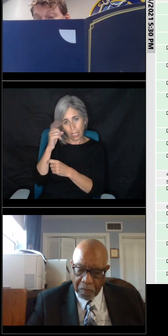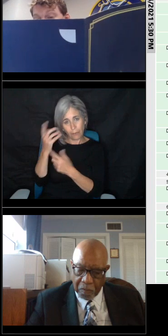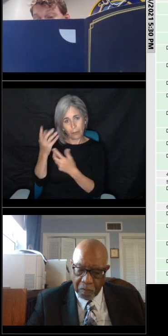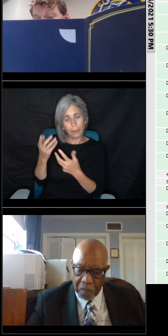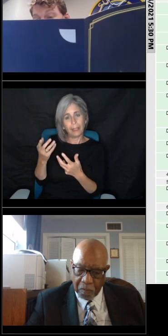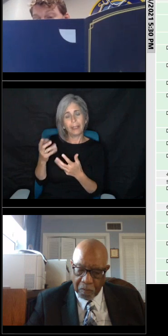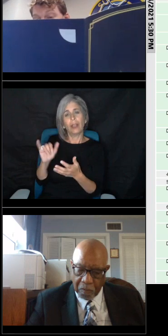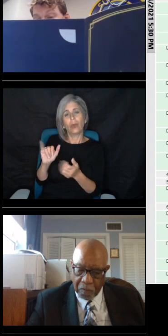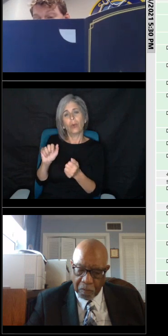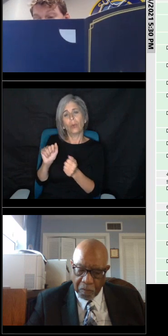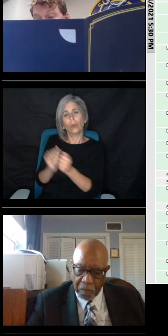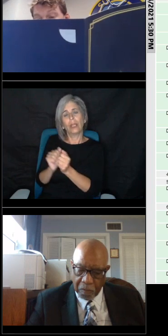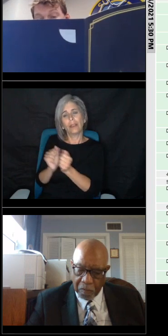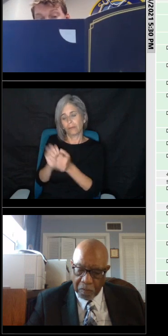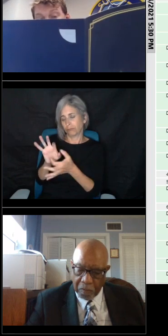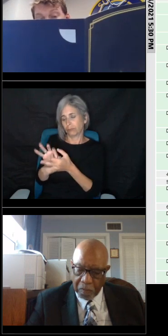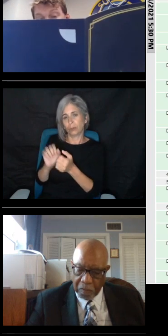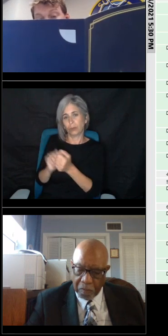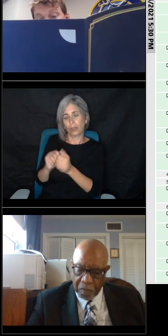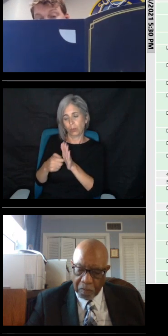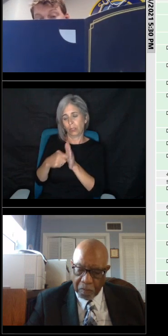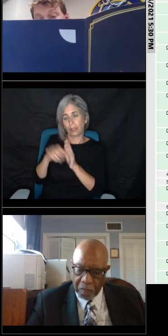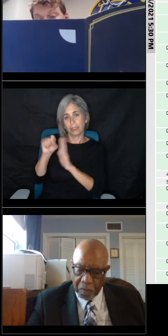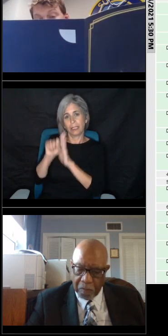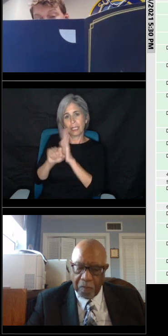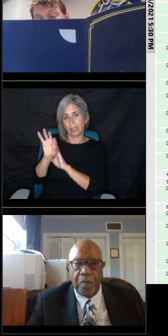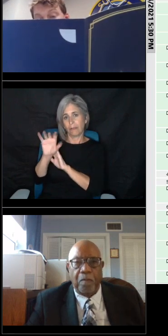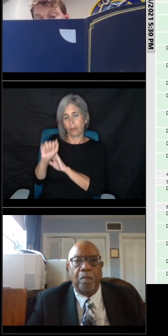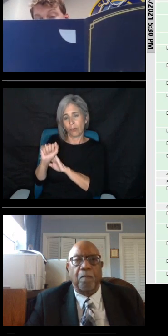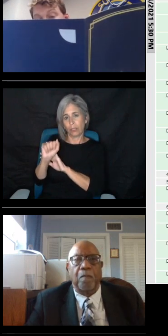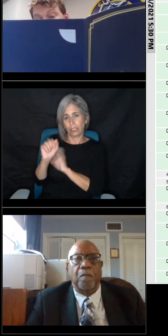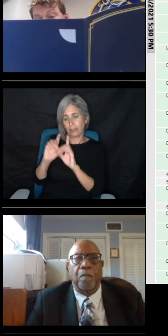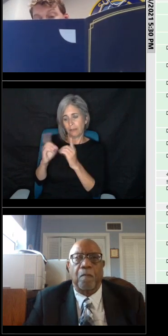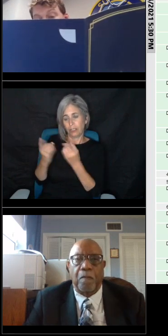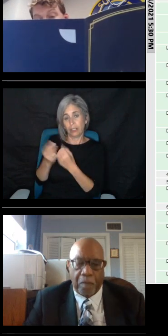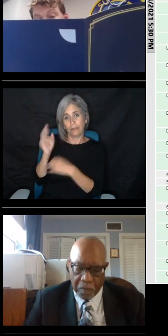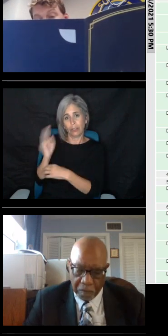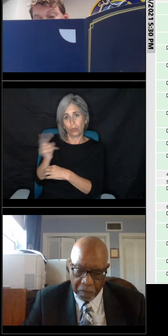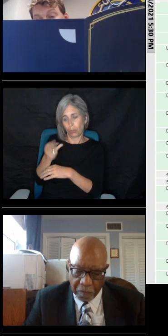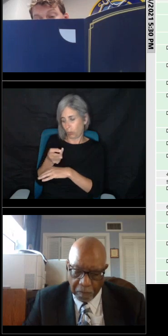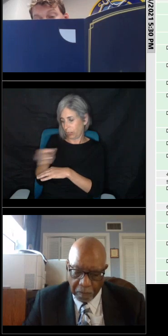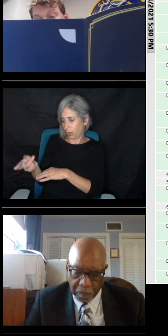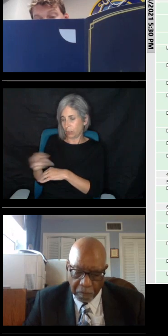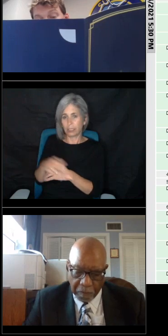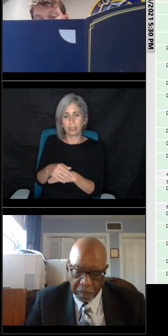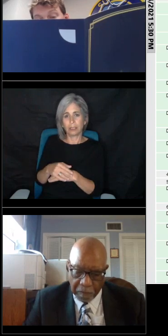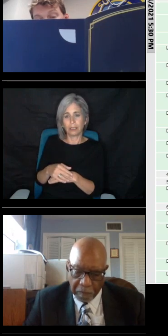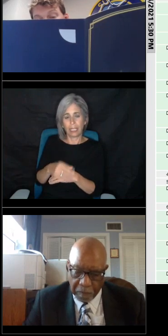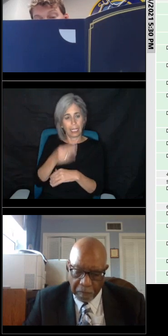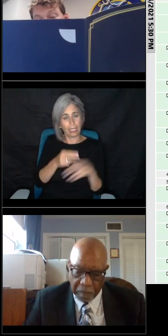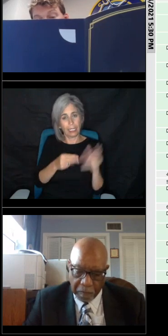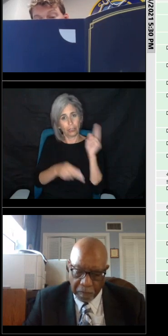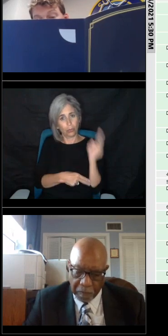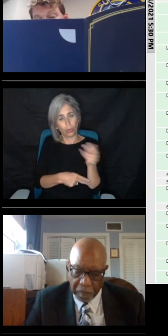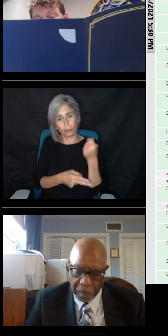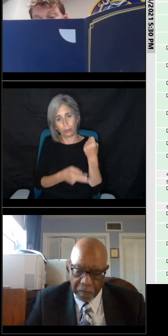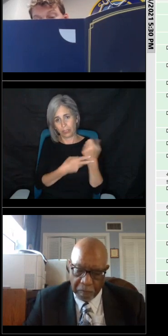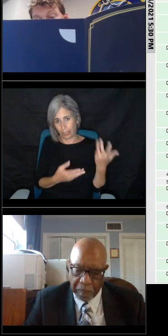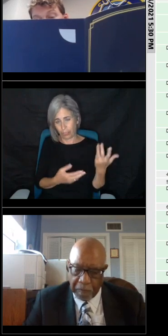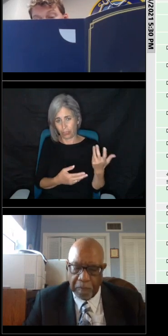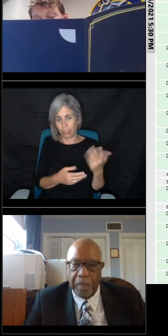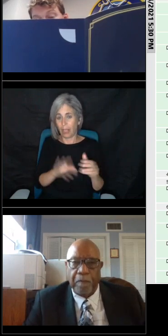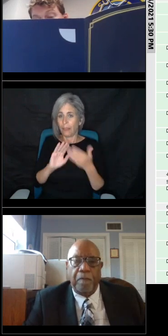with the requirements of the state of Florida's Division of Historic Resources Bureau of Historic Preservation. And whereas the City